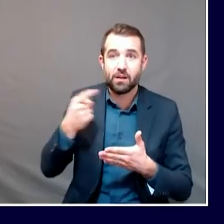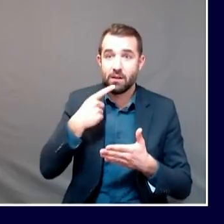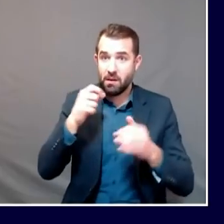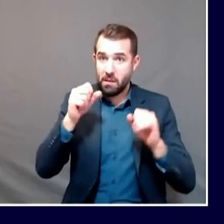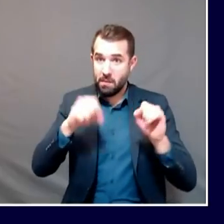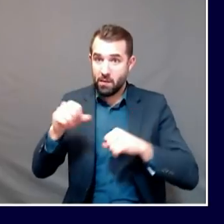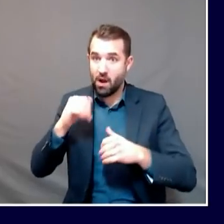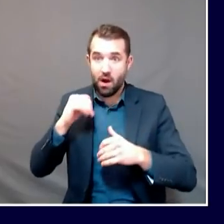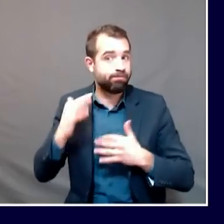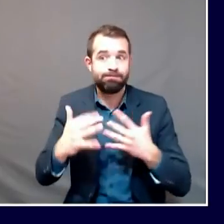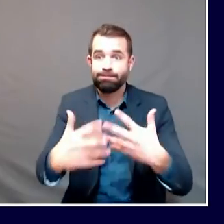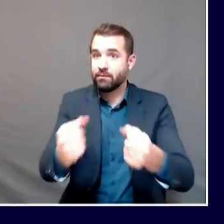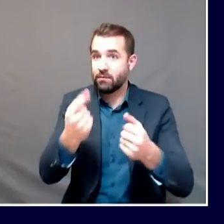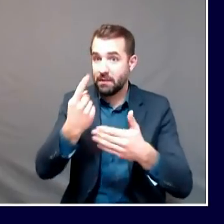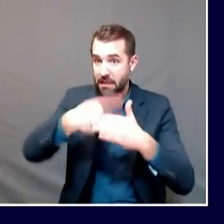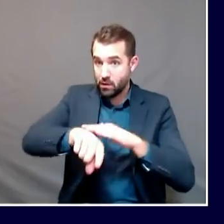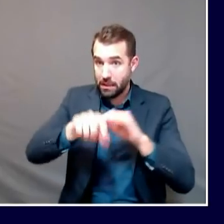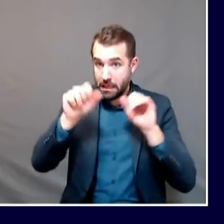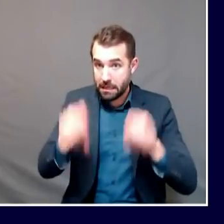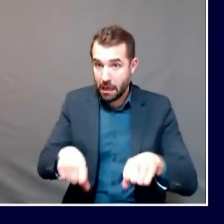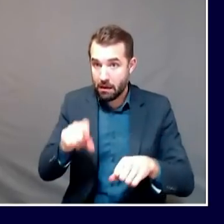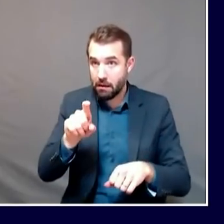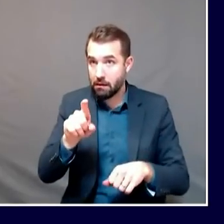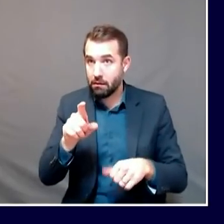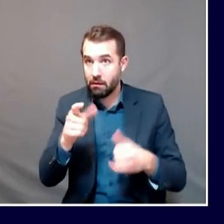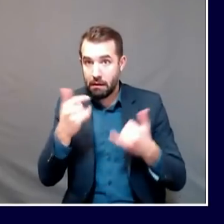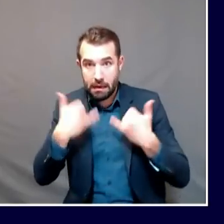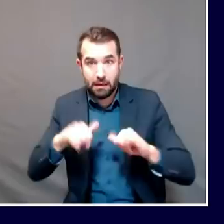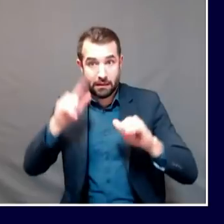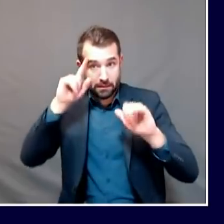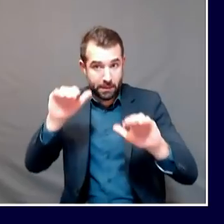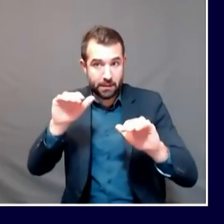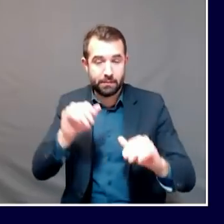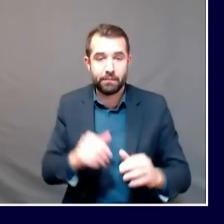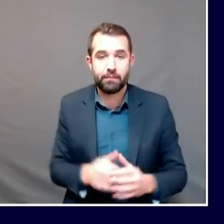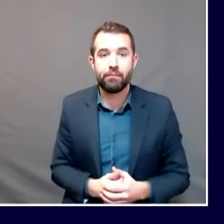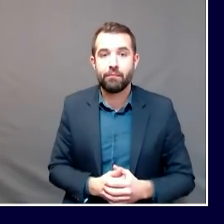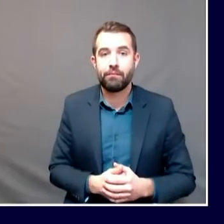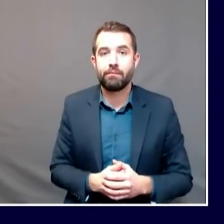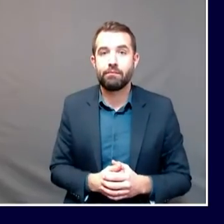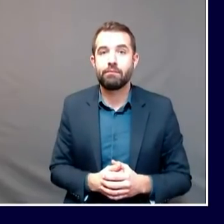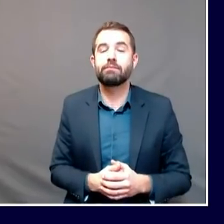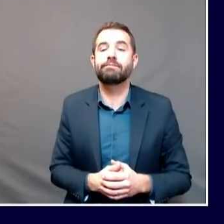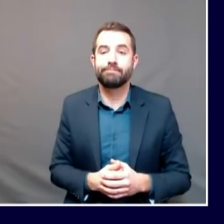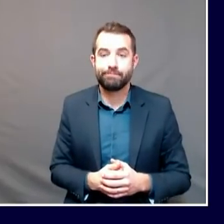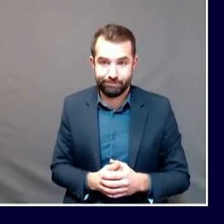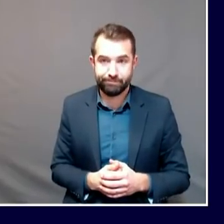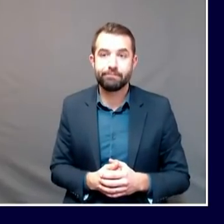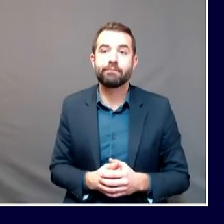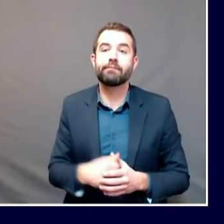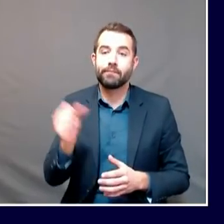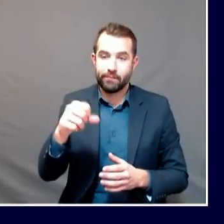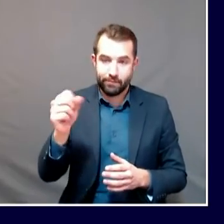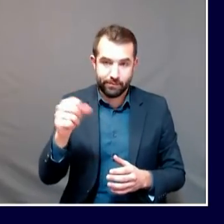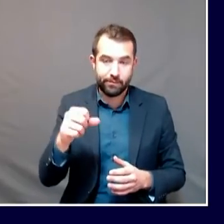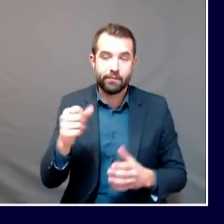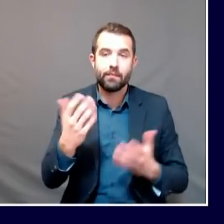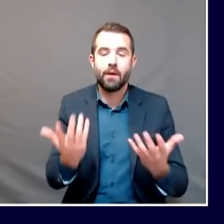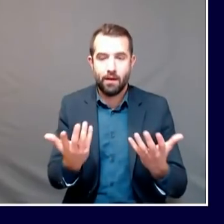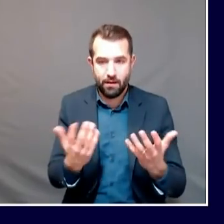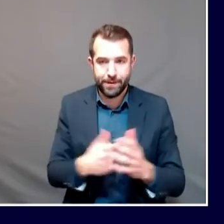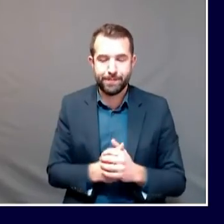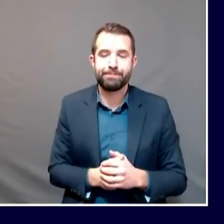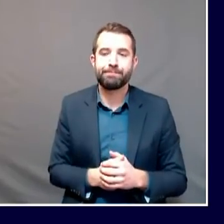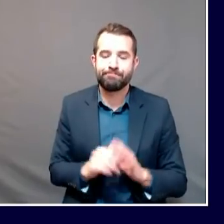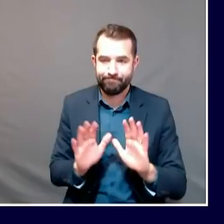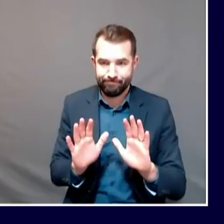week. Do you still anticipate that? So yes, Patty, let me answer the latter part first. Maine